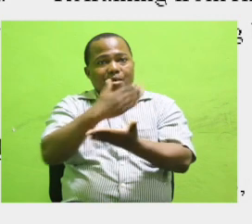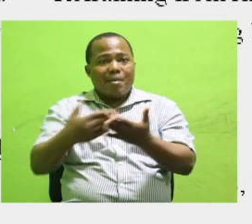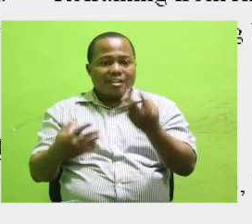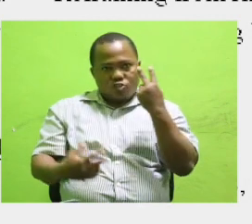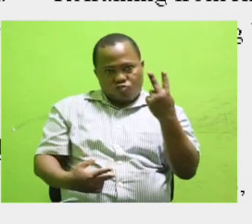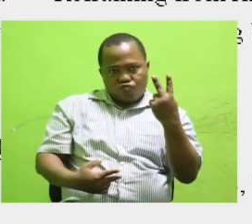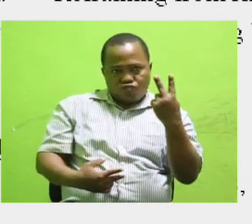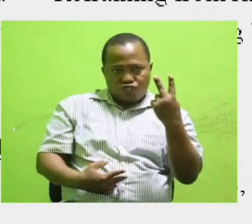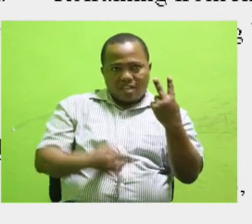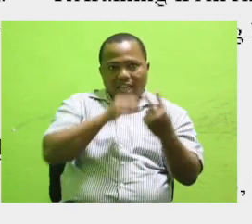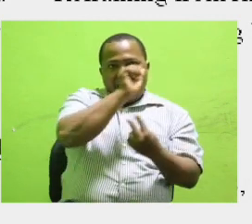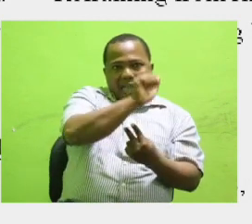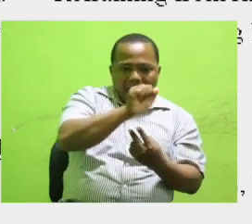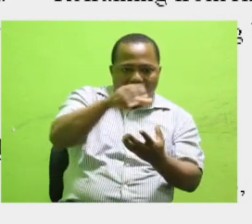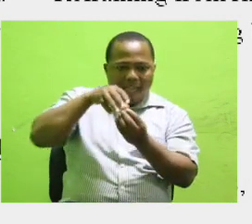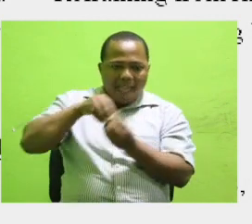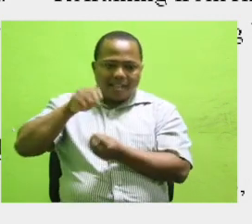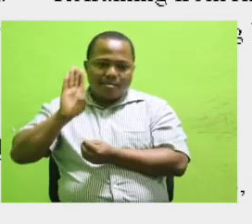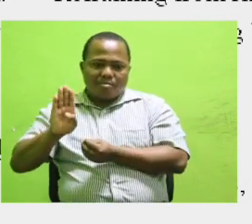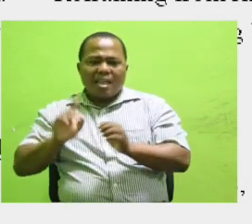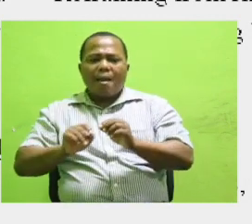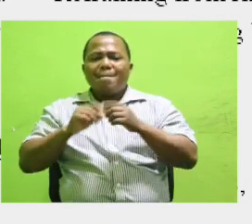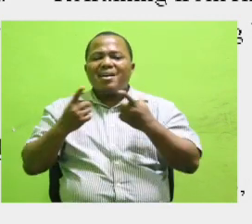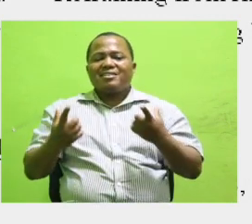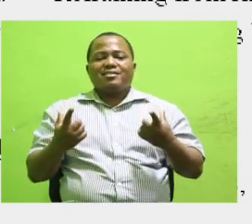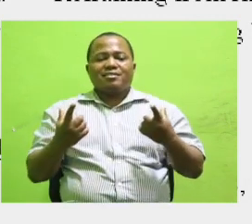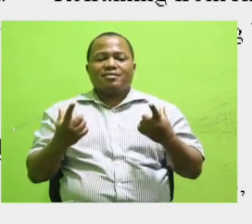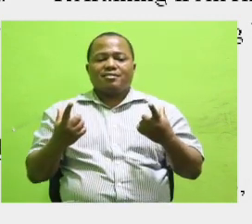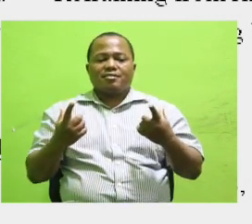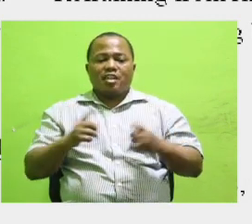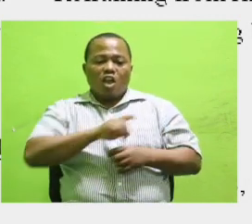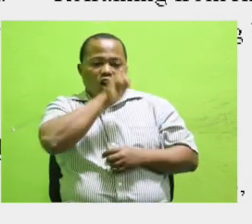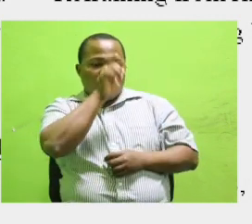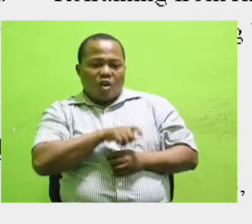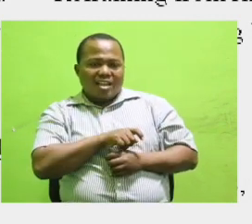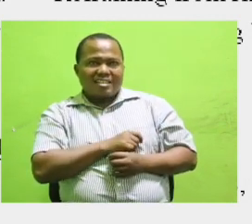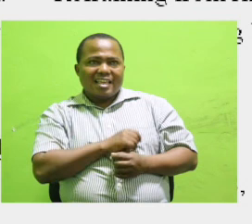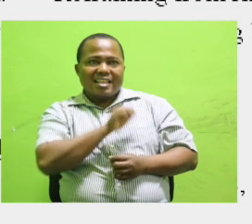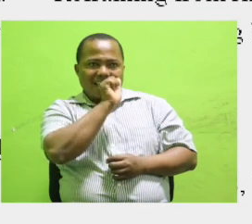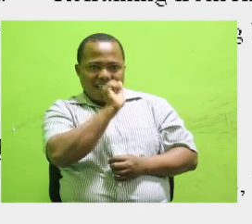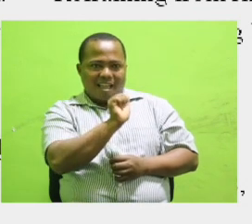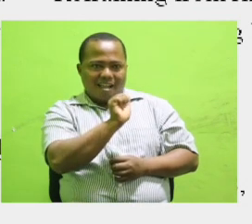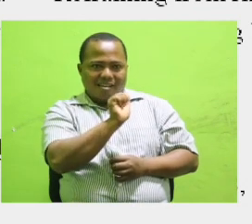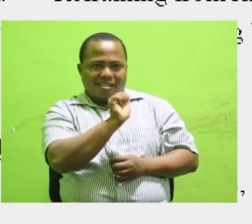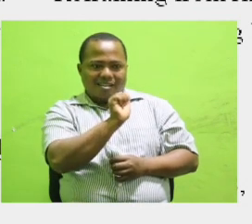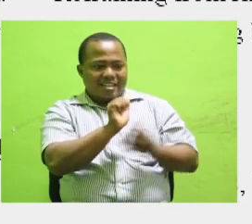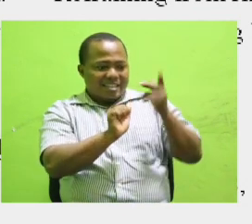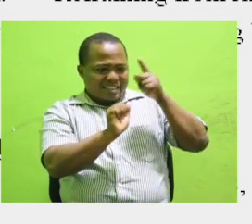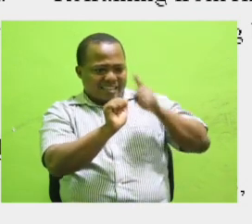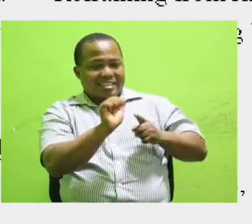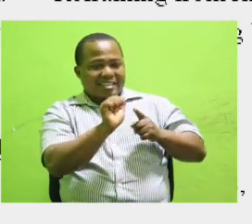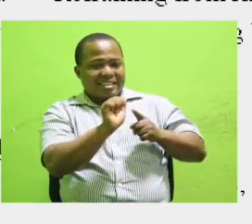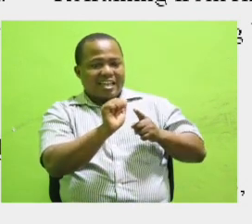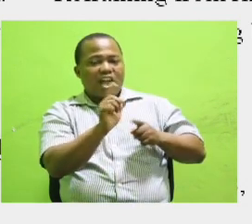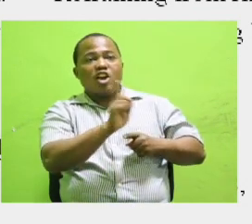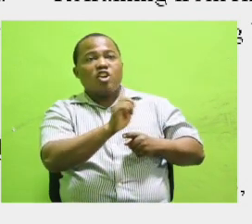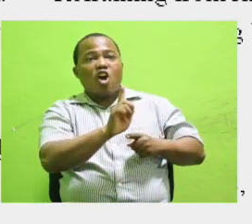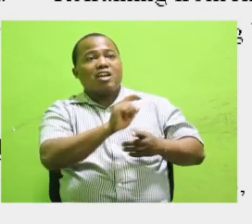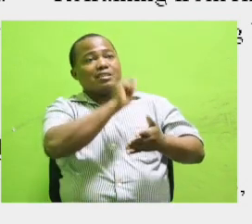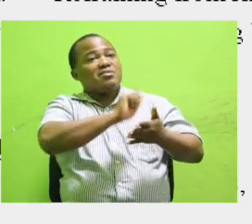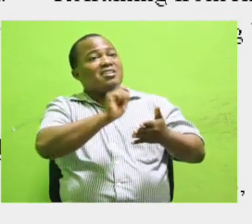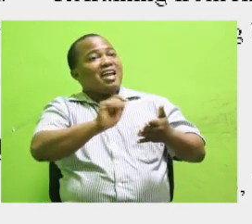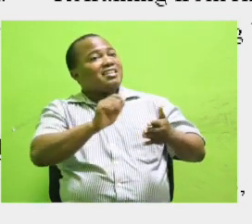A and B. But question A, this question has not been written as